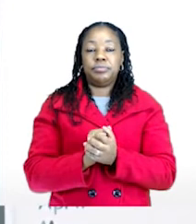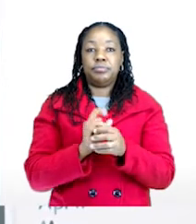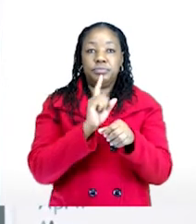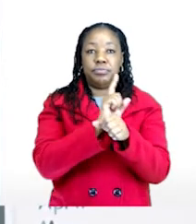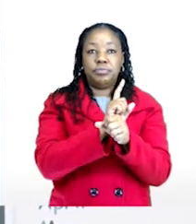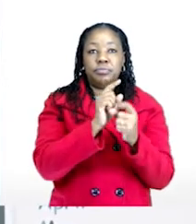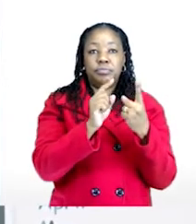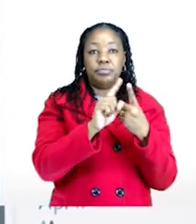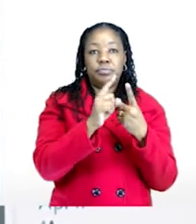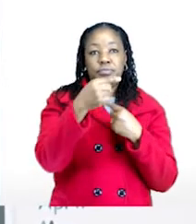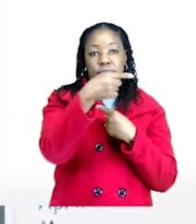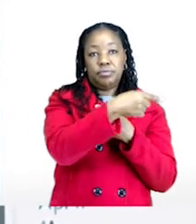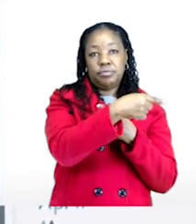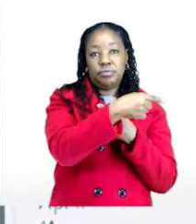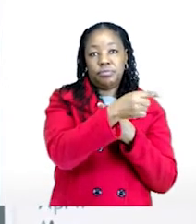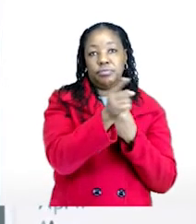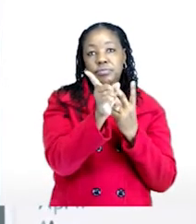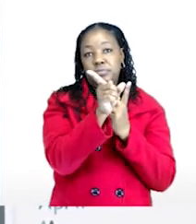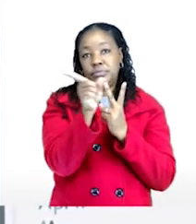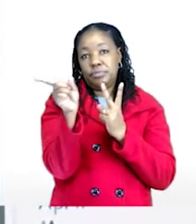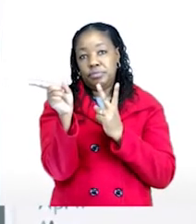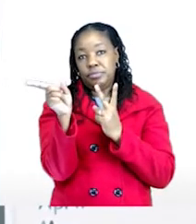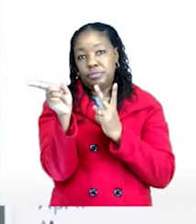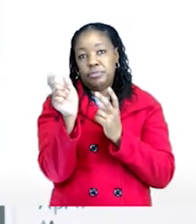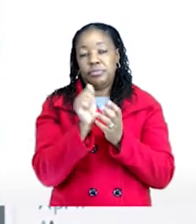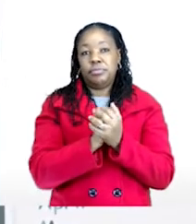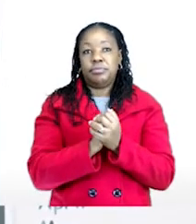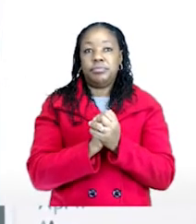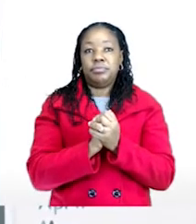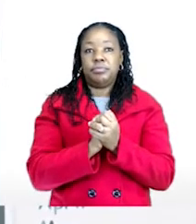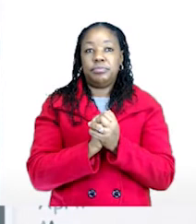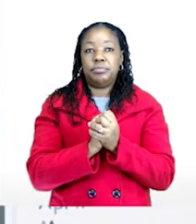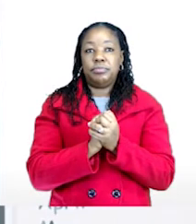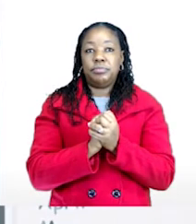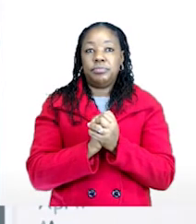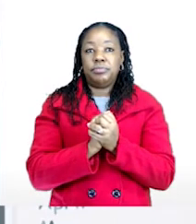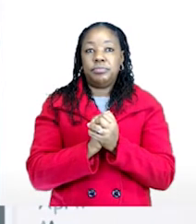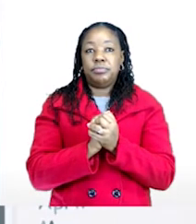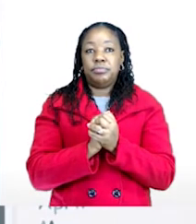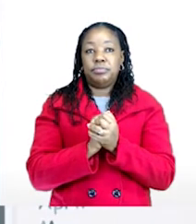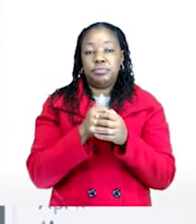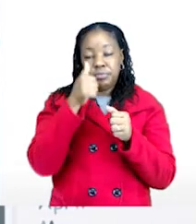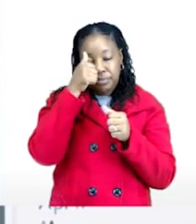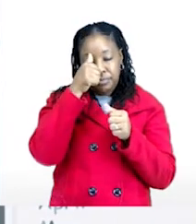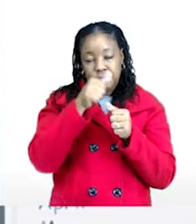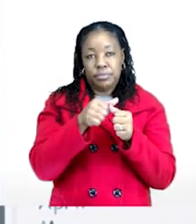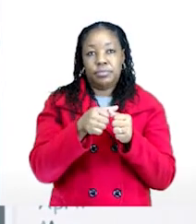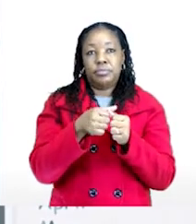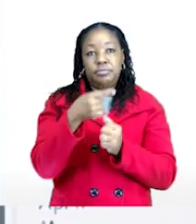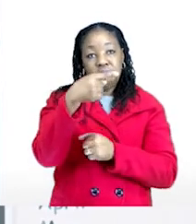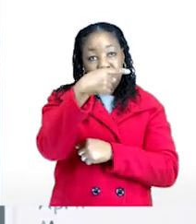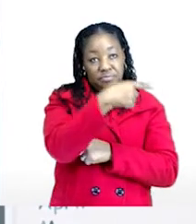have left and right. Remember which way the arrows are